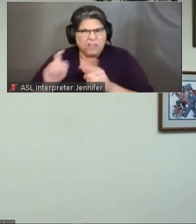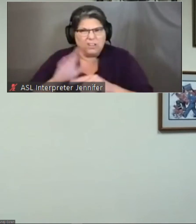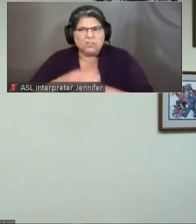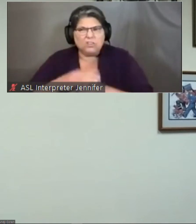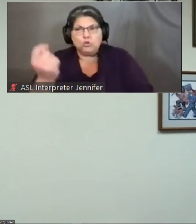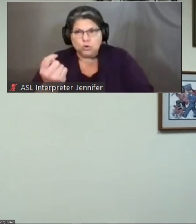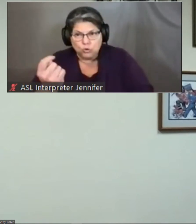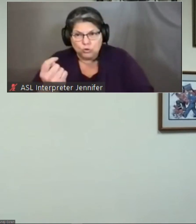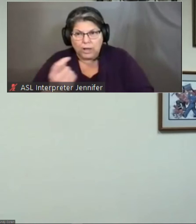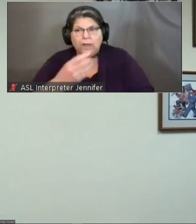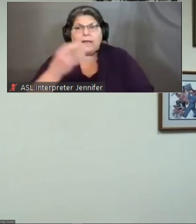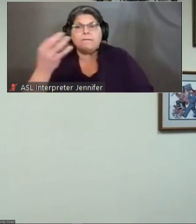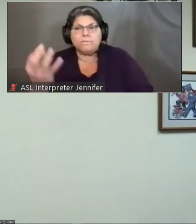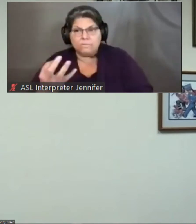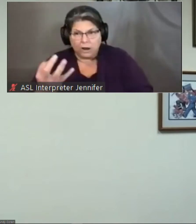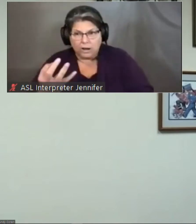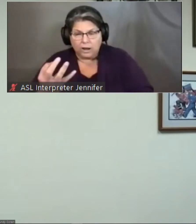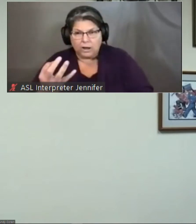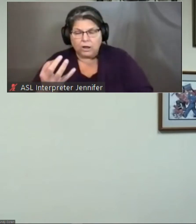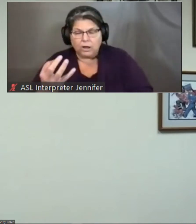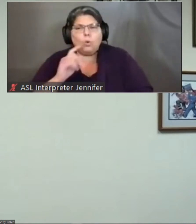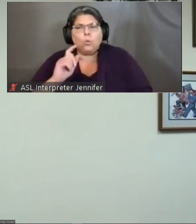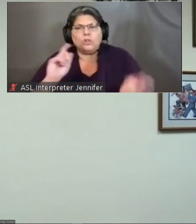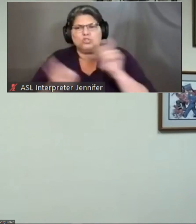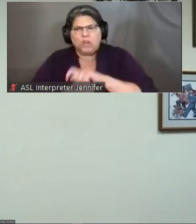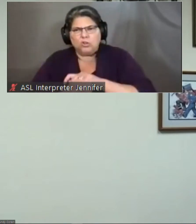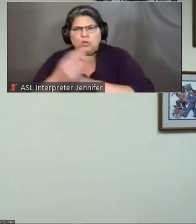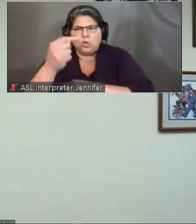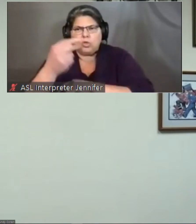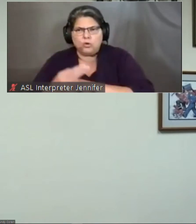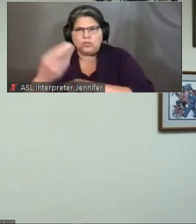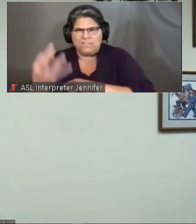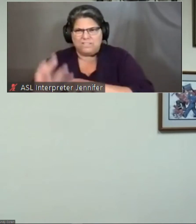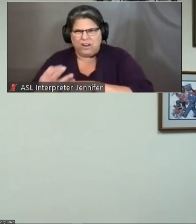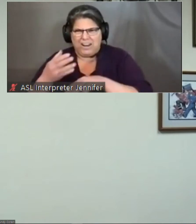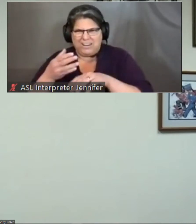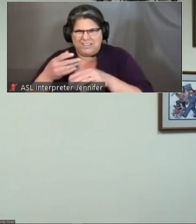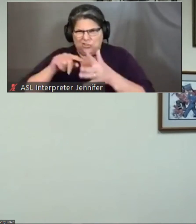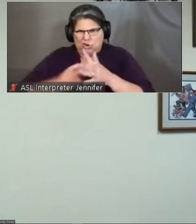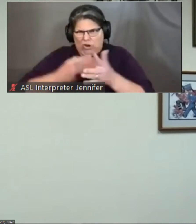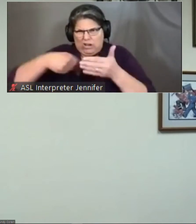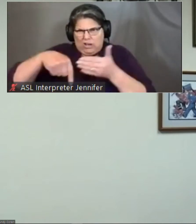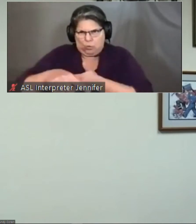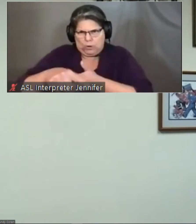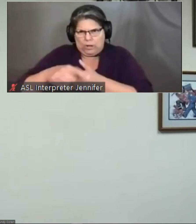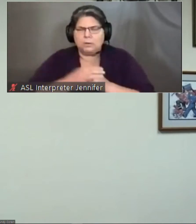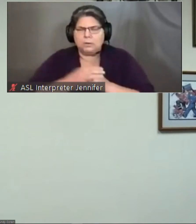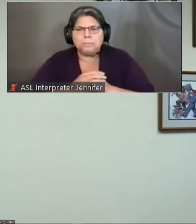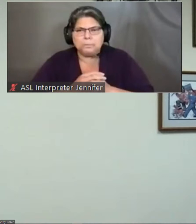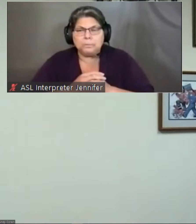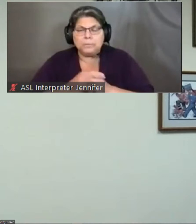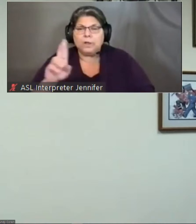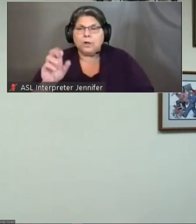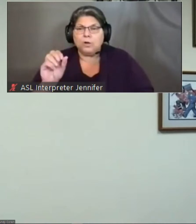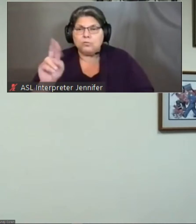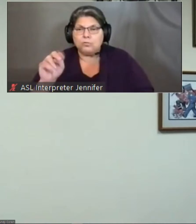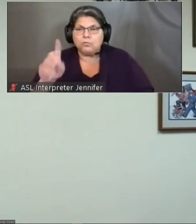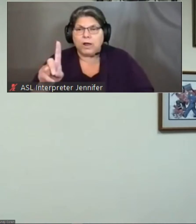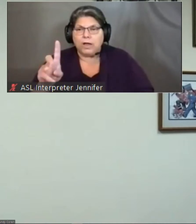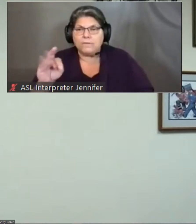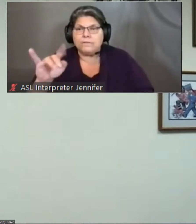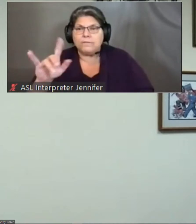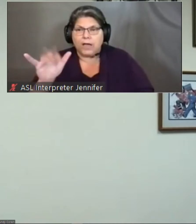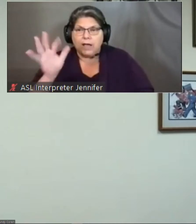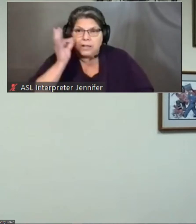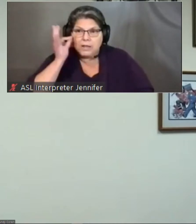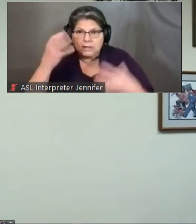Friday, and will change to Thursdays and Fridays regularly after this week. Round Valley Indian Health Center scheduled